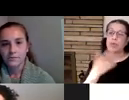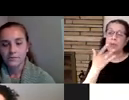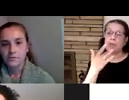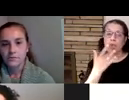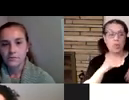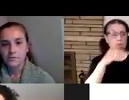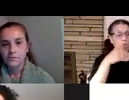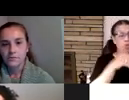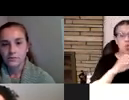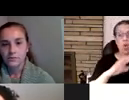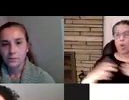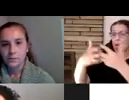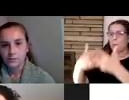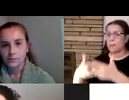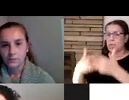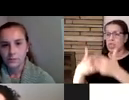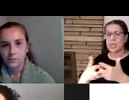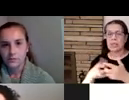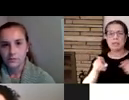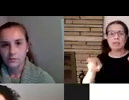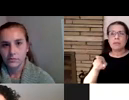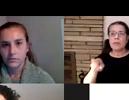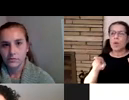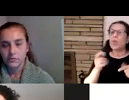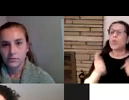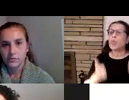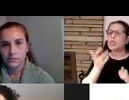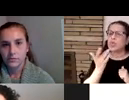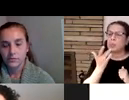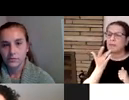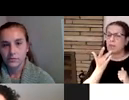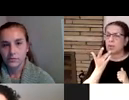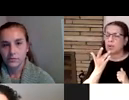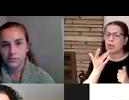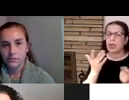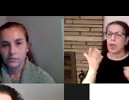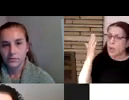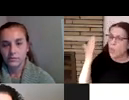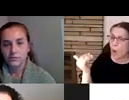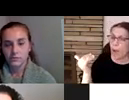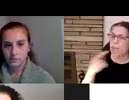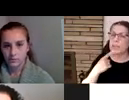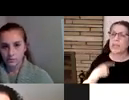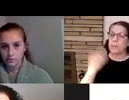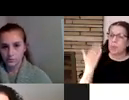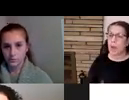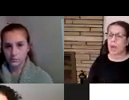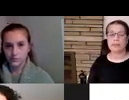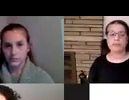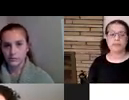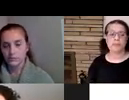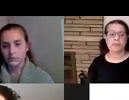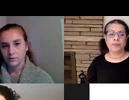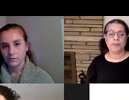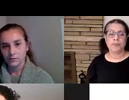or fair vending machines, tell us why. We think we have some ideas, but we can always use some more. And then of course